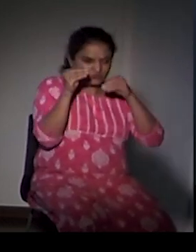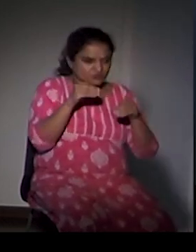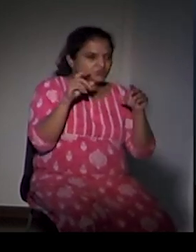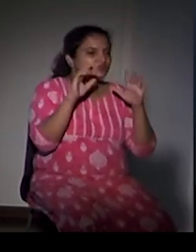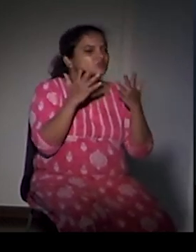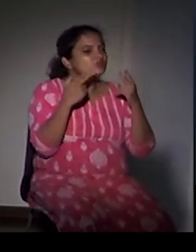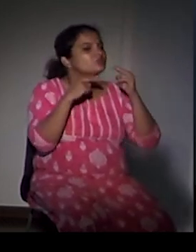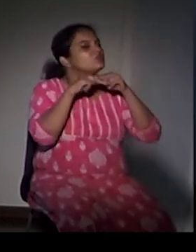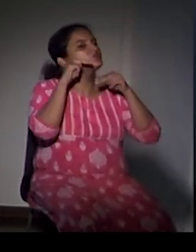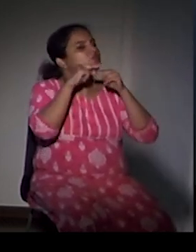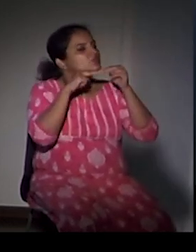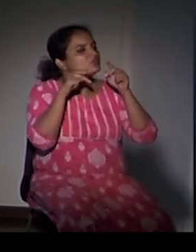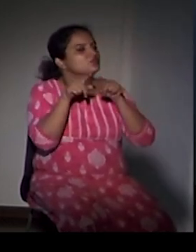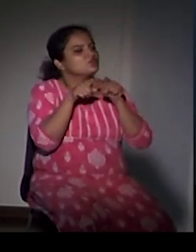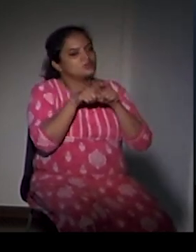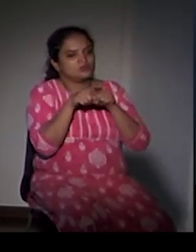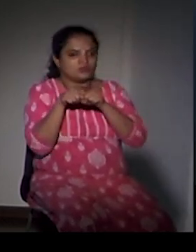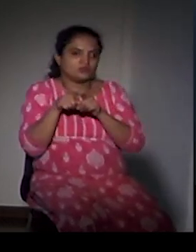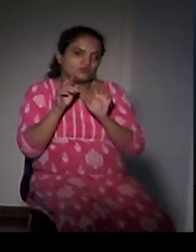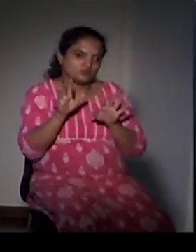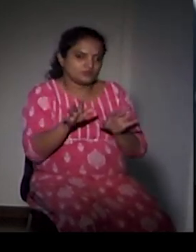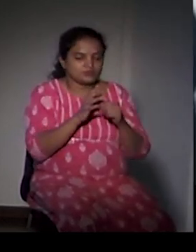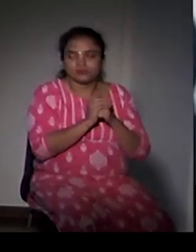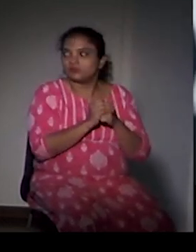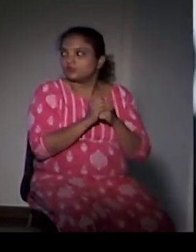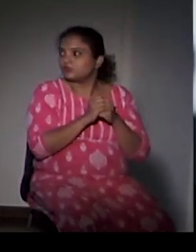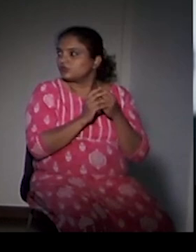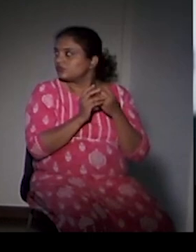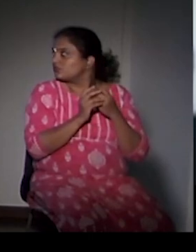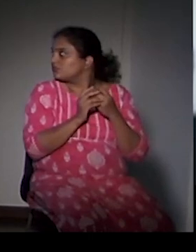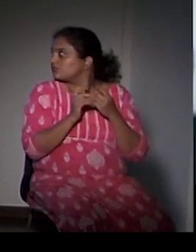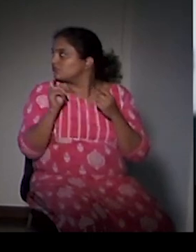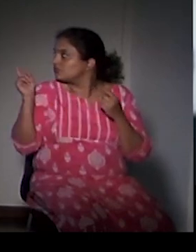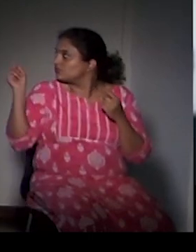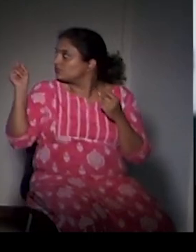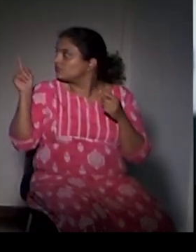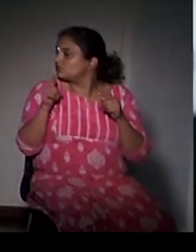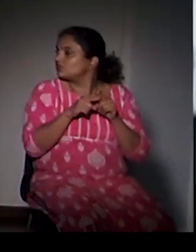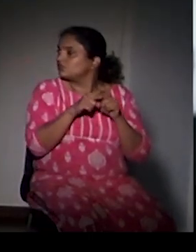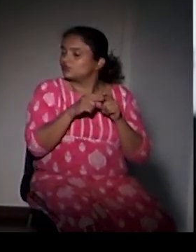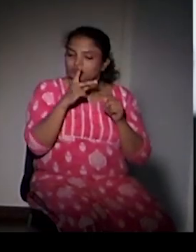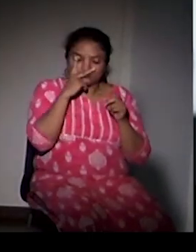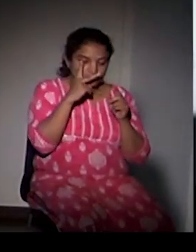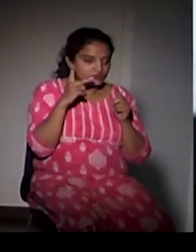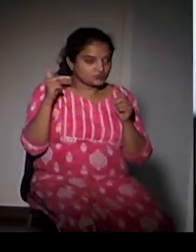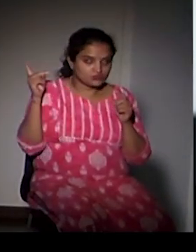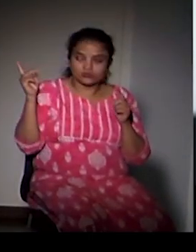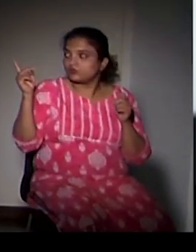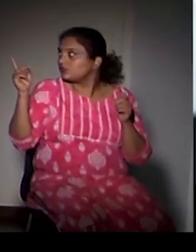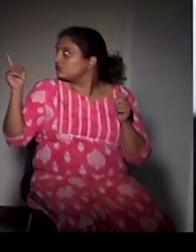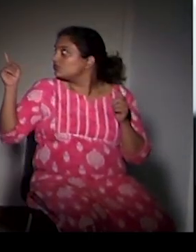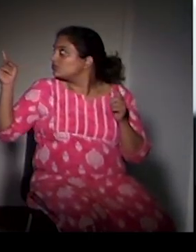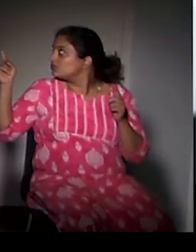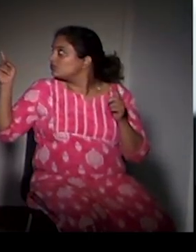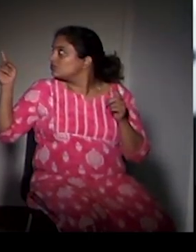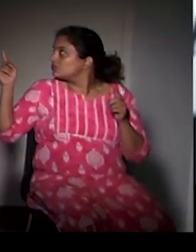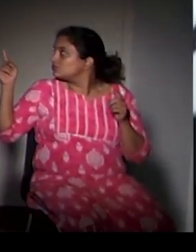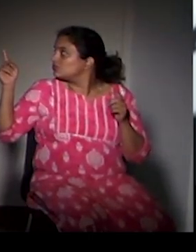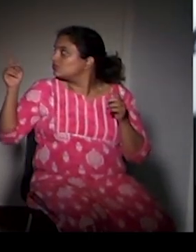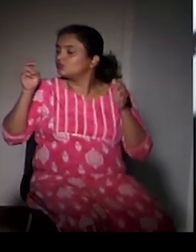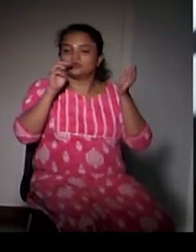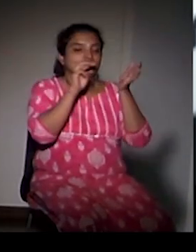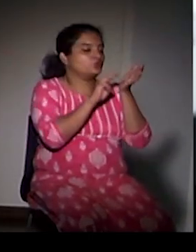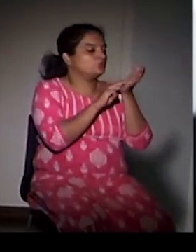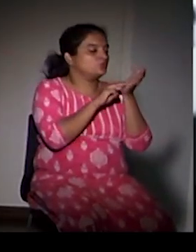building a little bit of emphasis. And this is something we see in Multan as well, a little bit